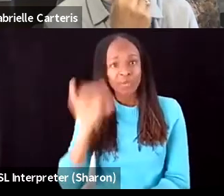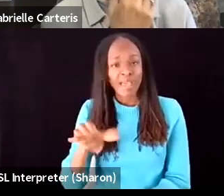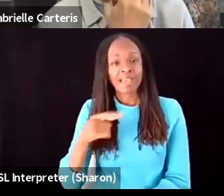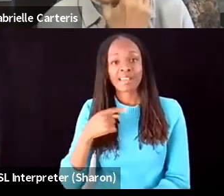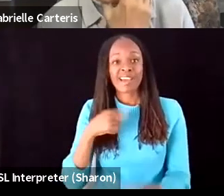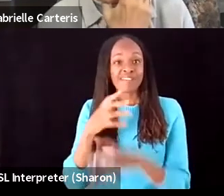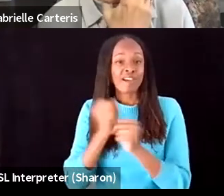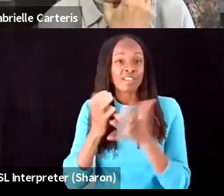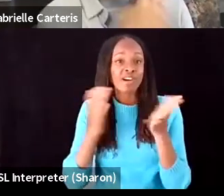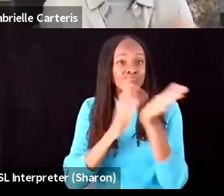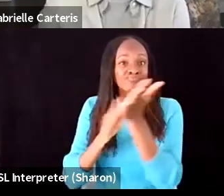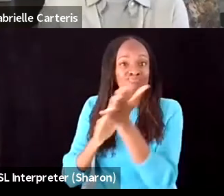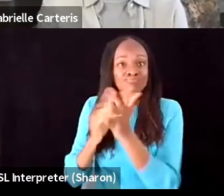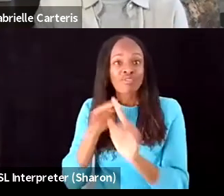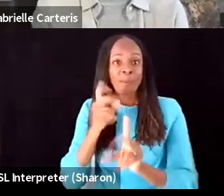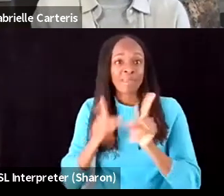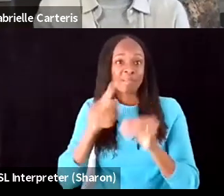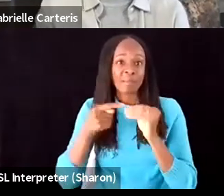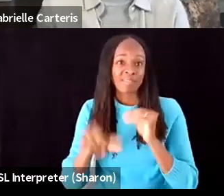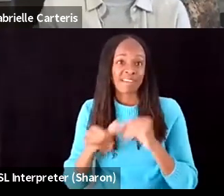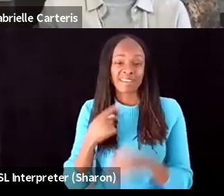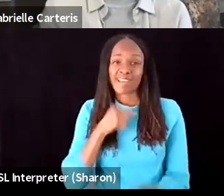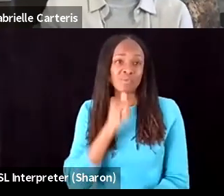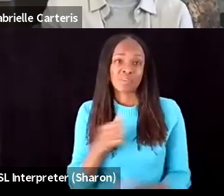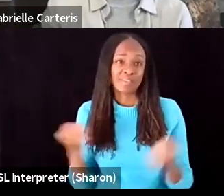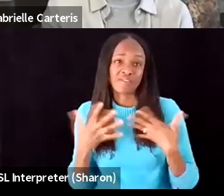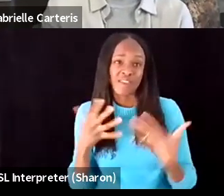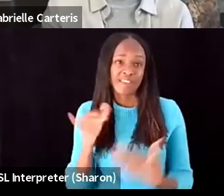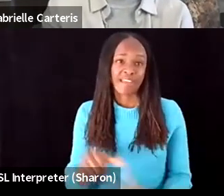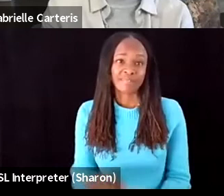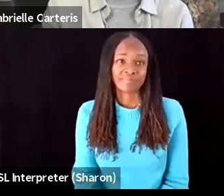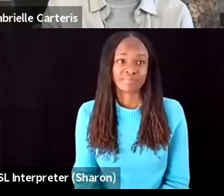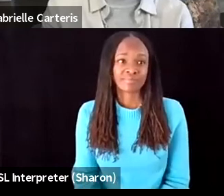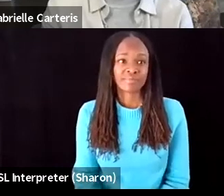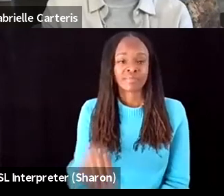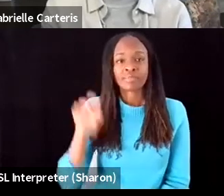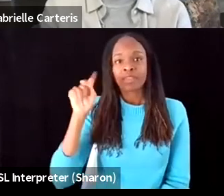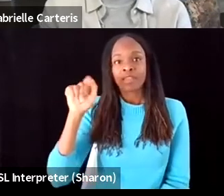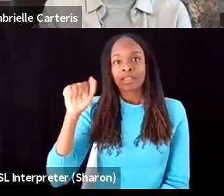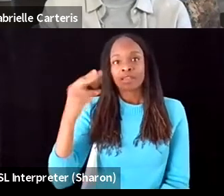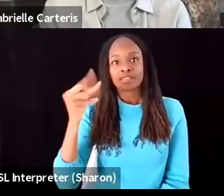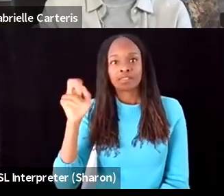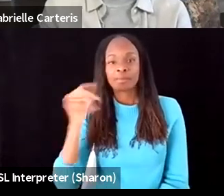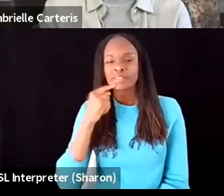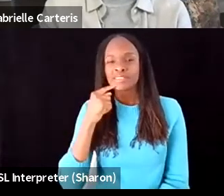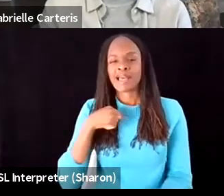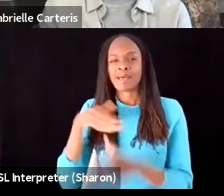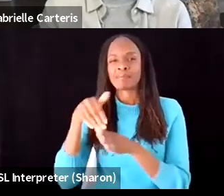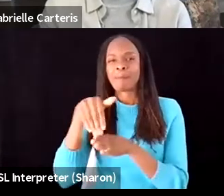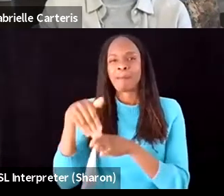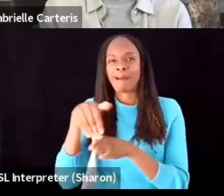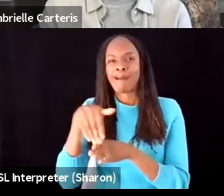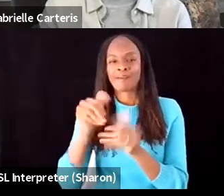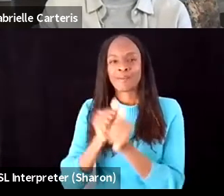lot of praise from people. So I wouldn't be afraid of that. So I'm on the fringe of being a millennial. I think